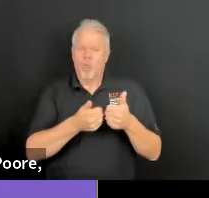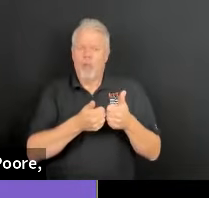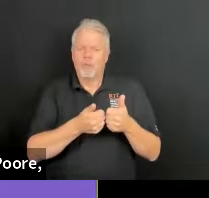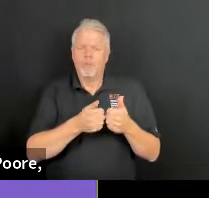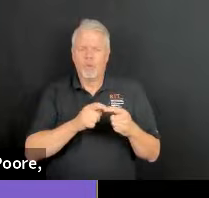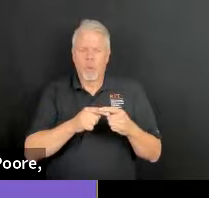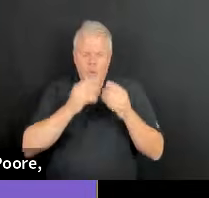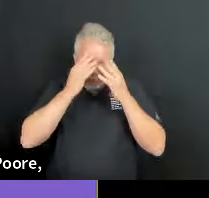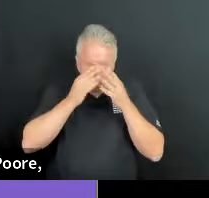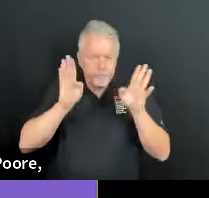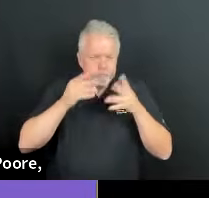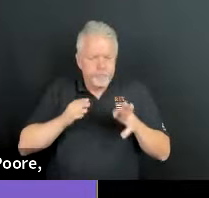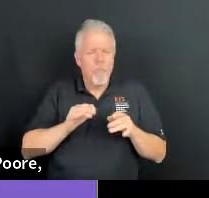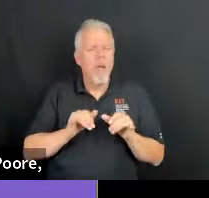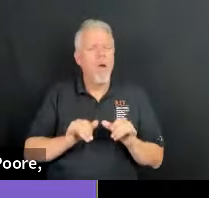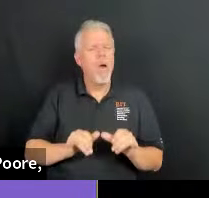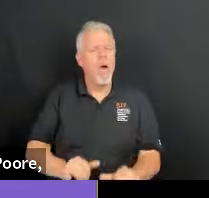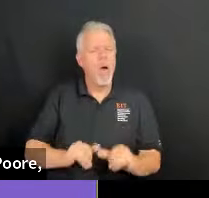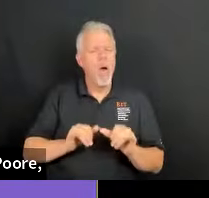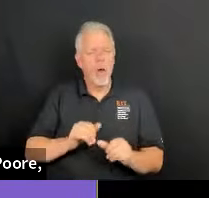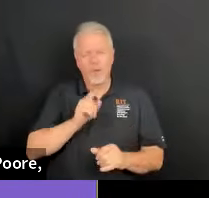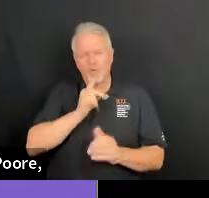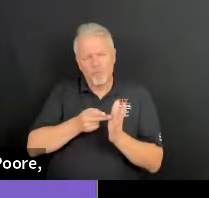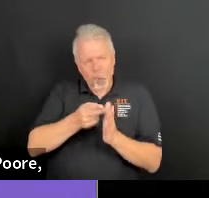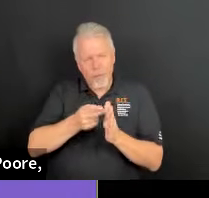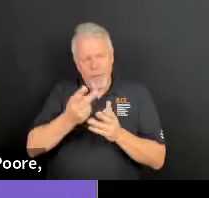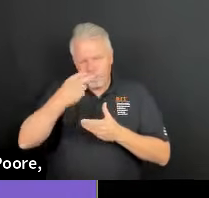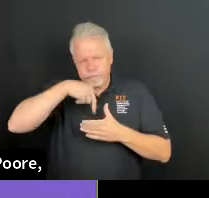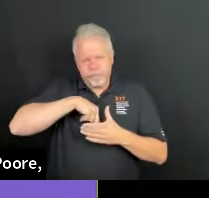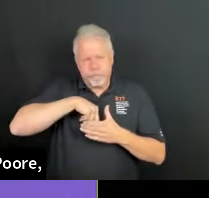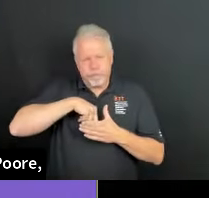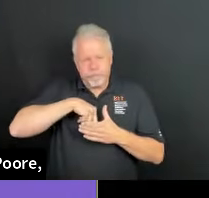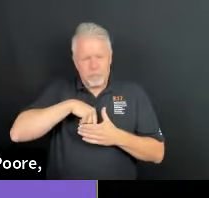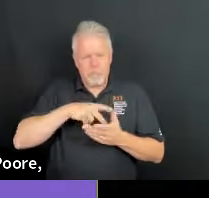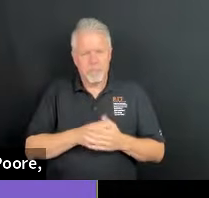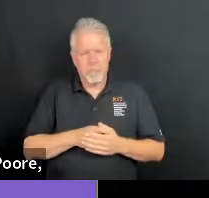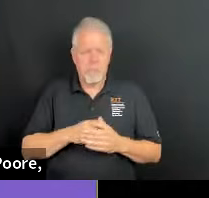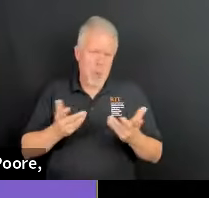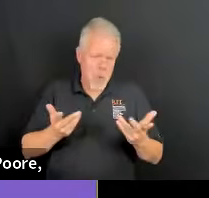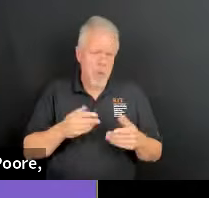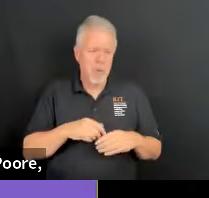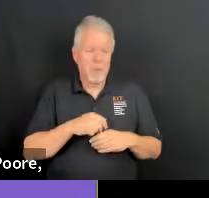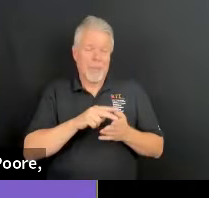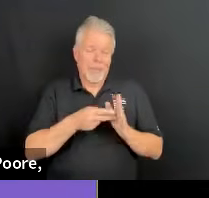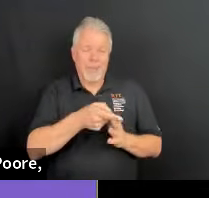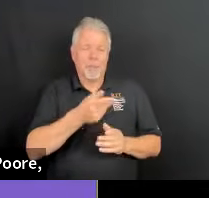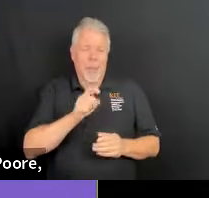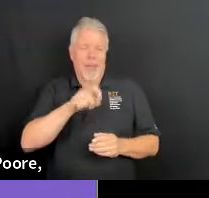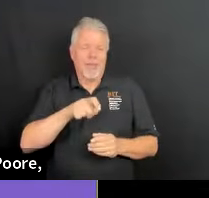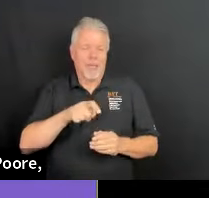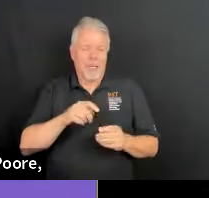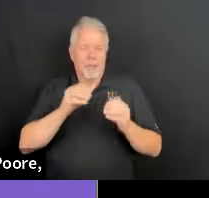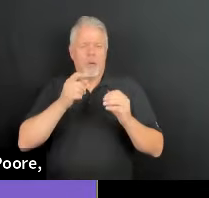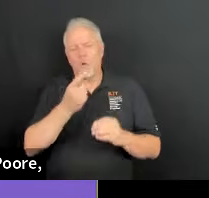go. So there's a lot of challenges to opening everyone's mind to understand the truth about themselves and who they are, the